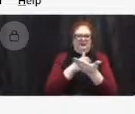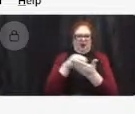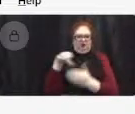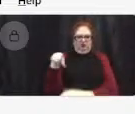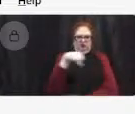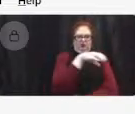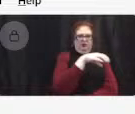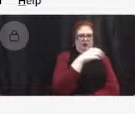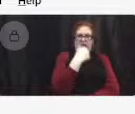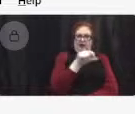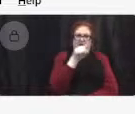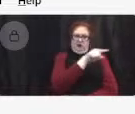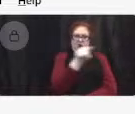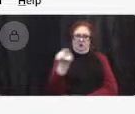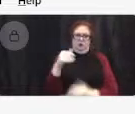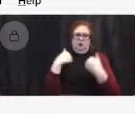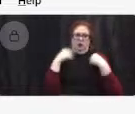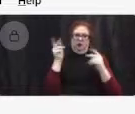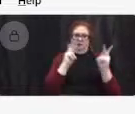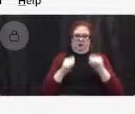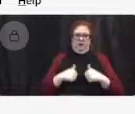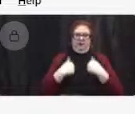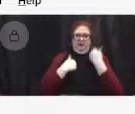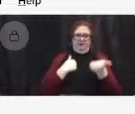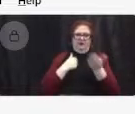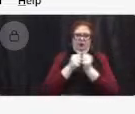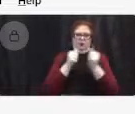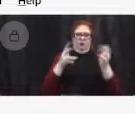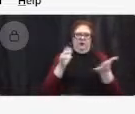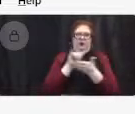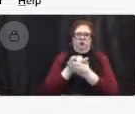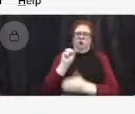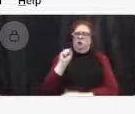been occupied yet without these sidewalks?